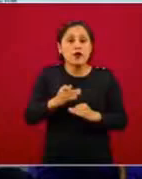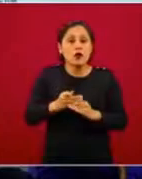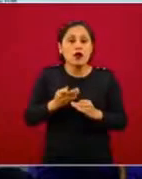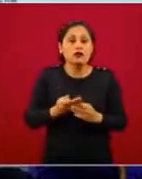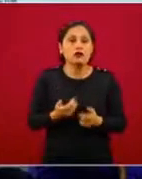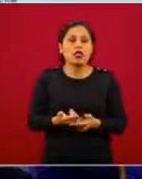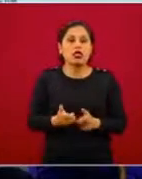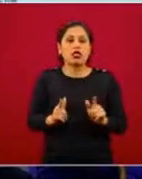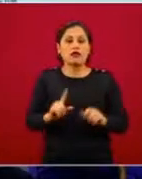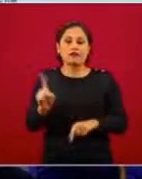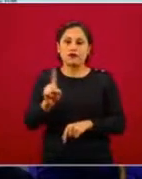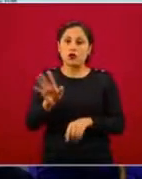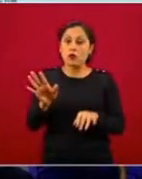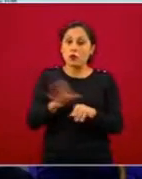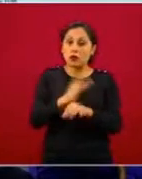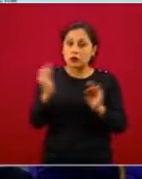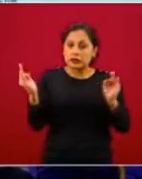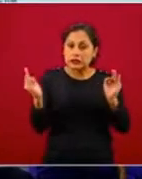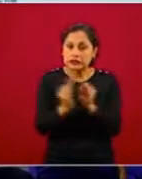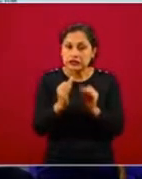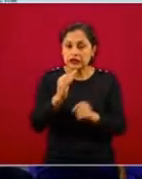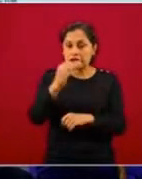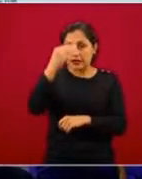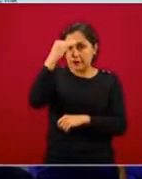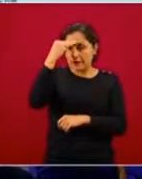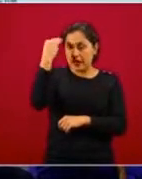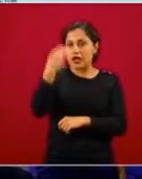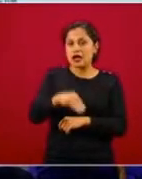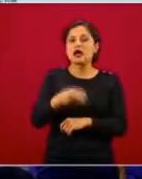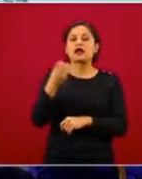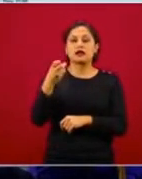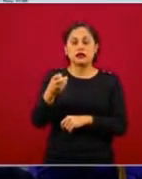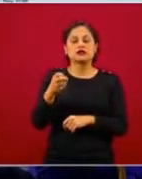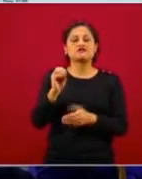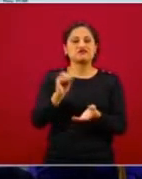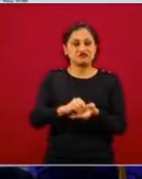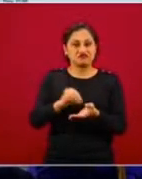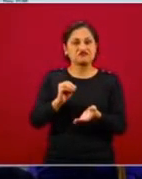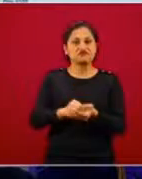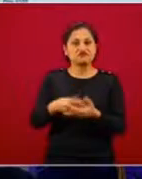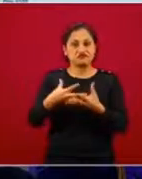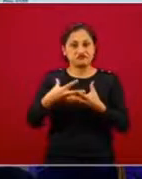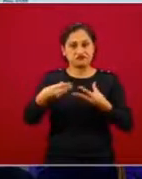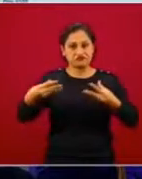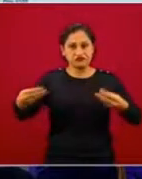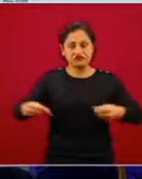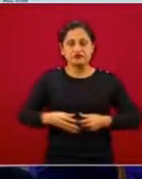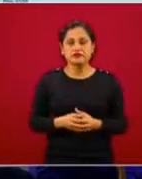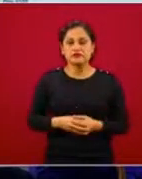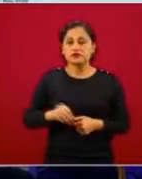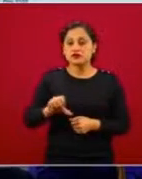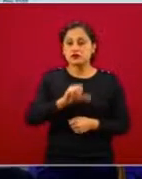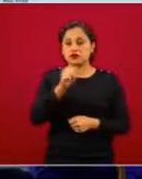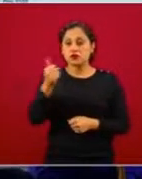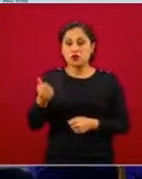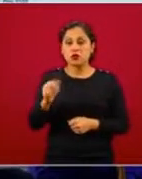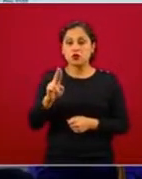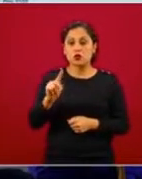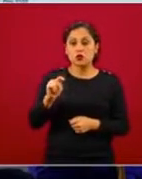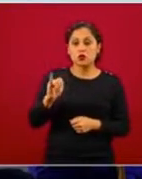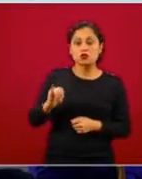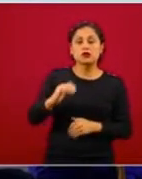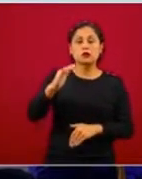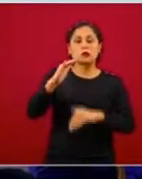almost reaching a point where they're going to have more stability, but there's still significant activity going on. This is